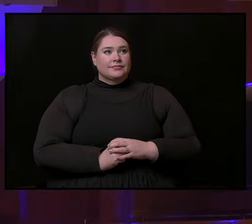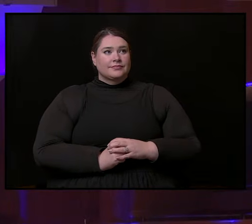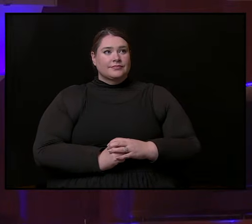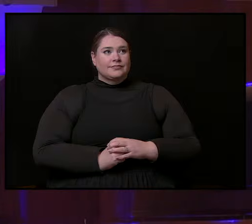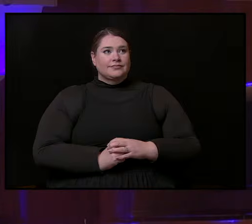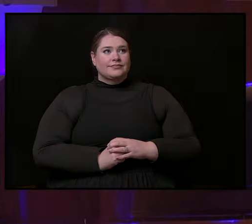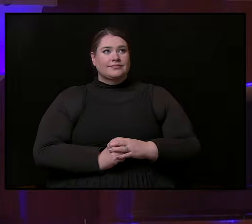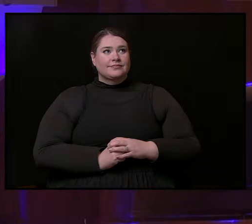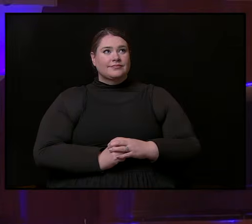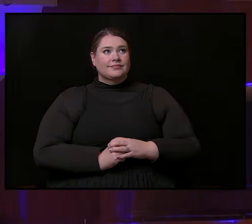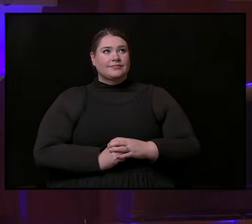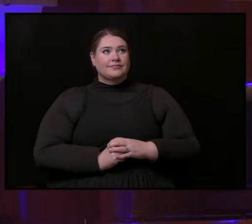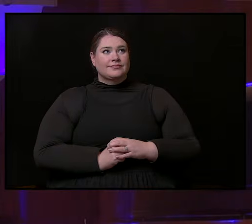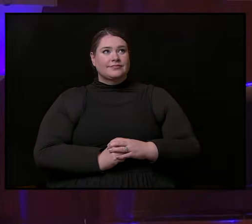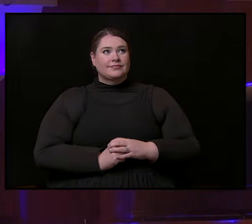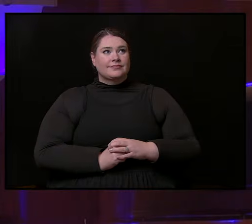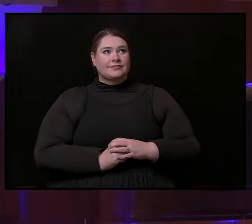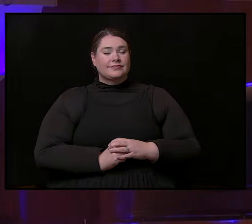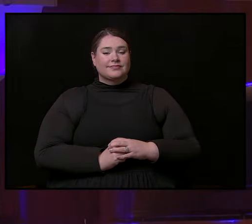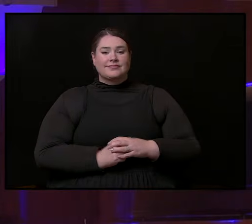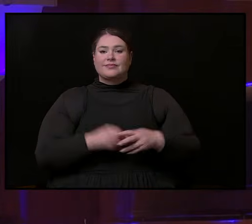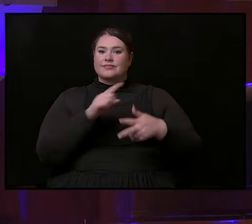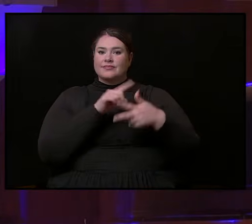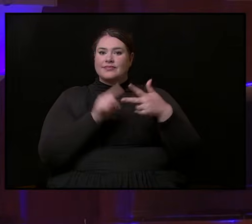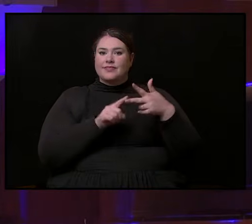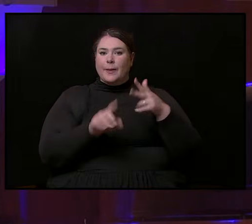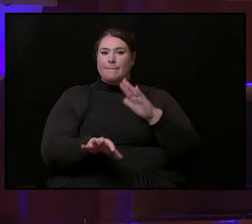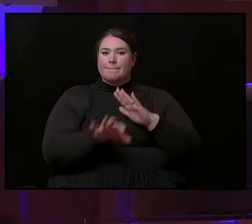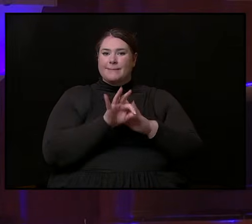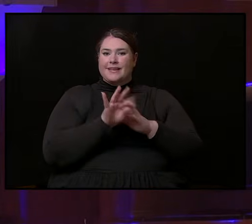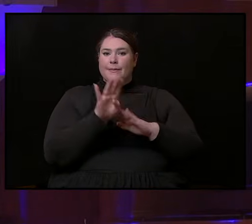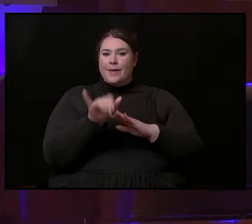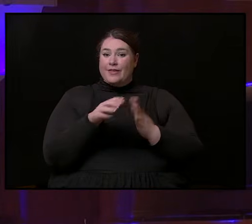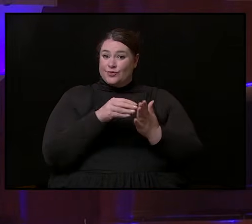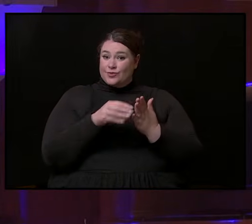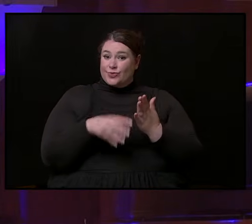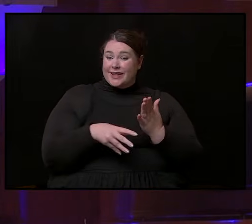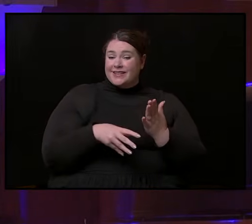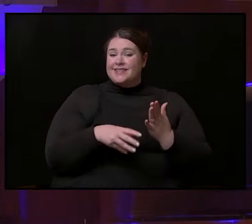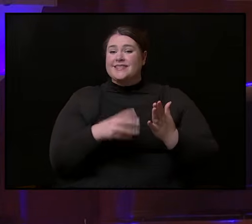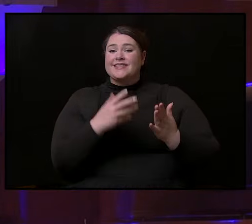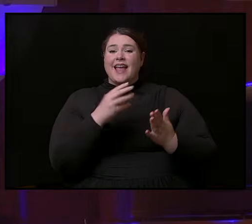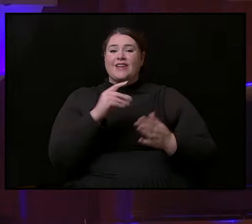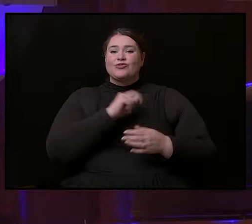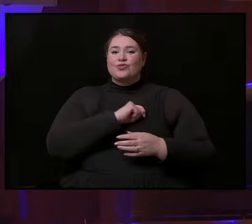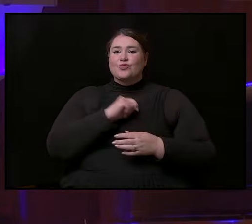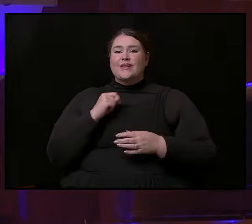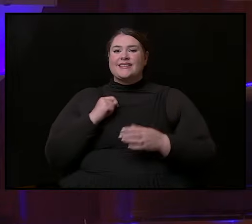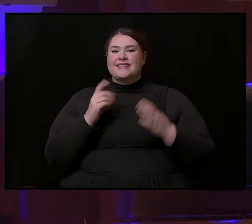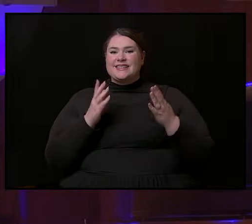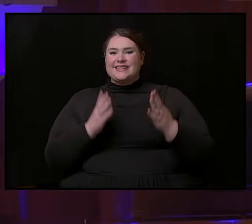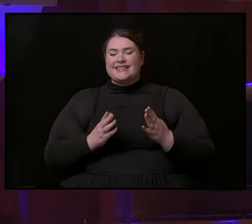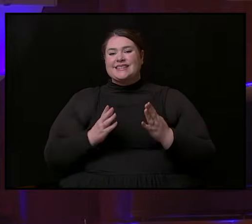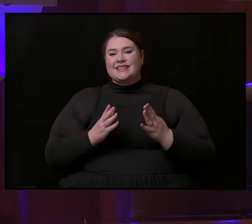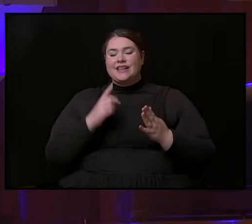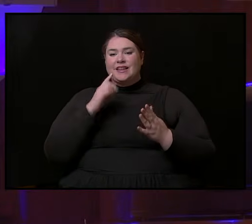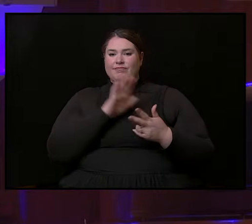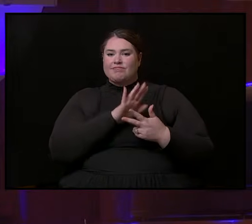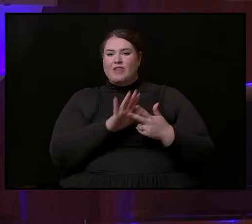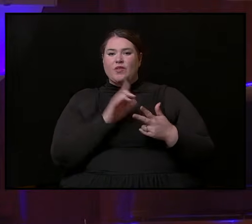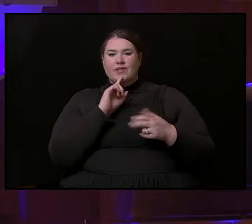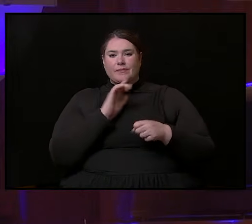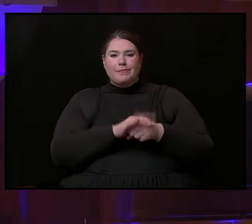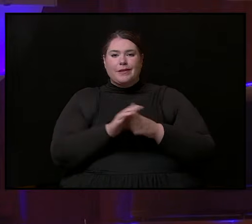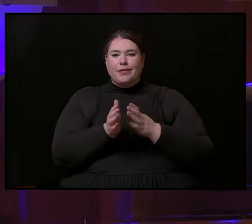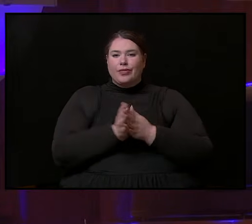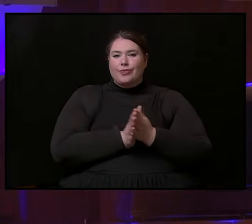These individuals, by the way, were selected by the students and the trustees for their commitment, enthusiasm,